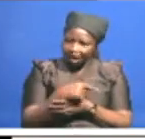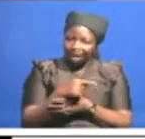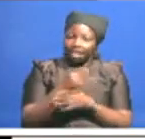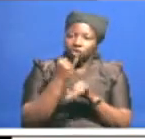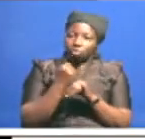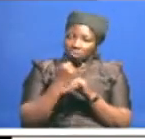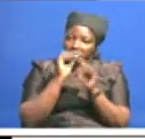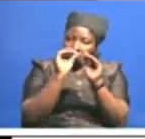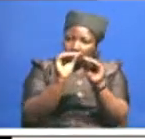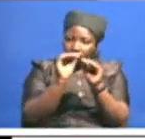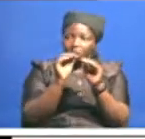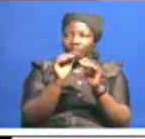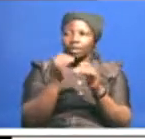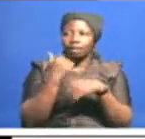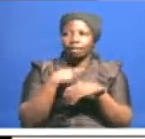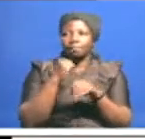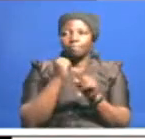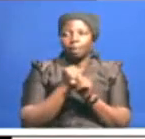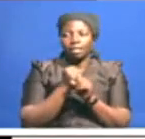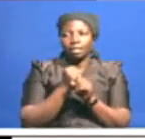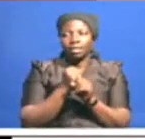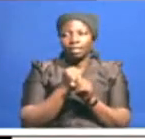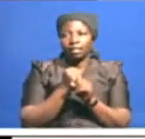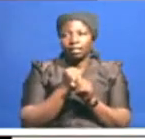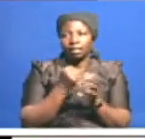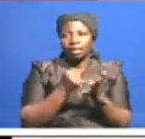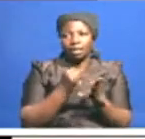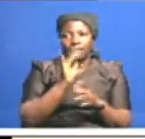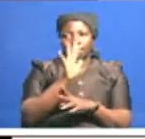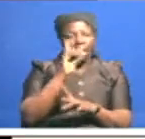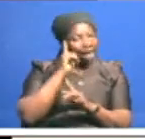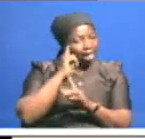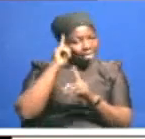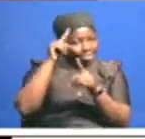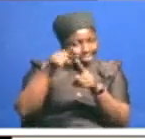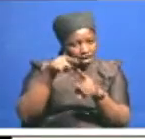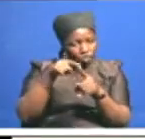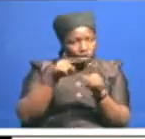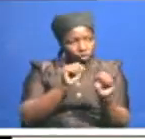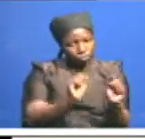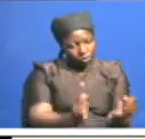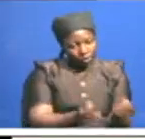make it your intention to save for tomorrow.